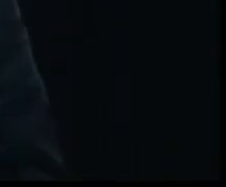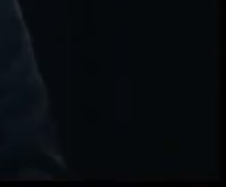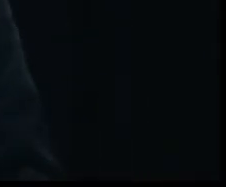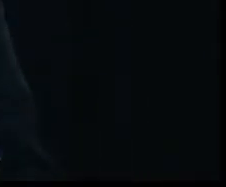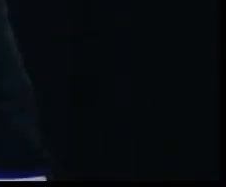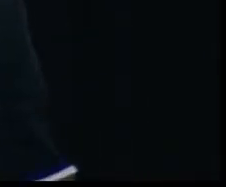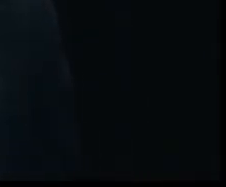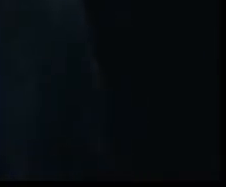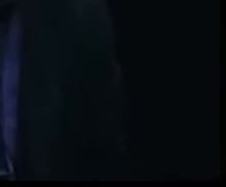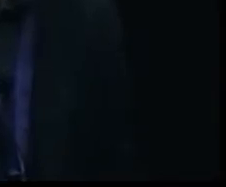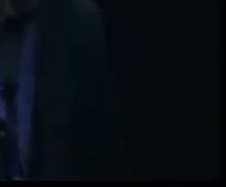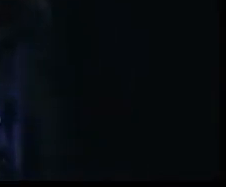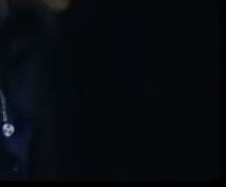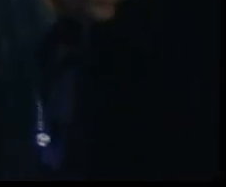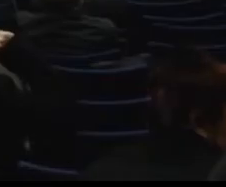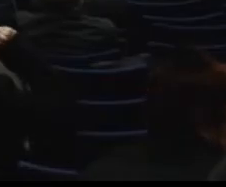Infometrics.